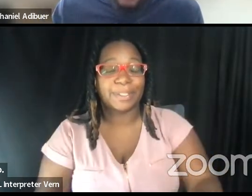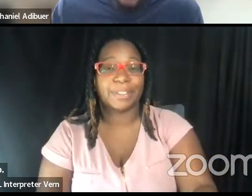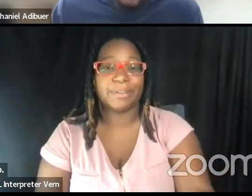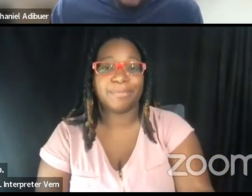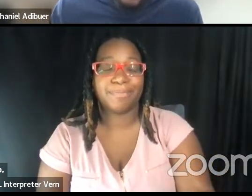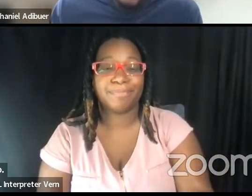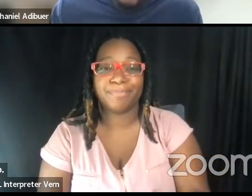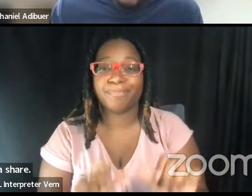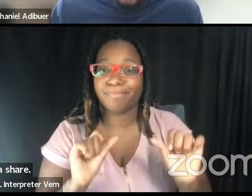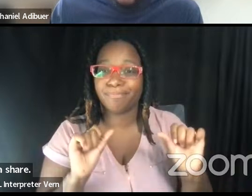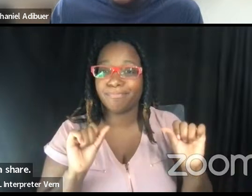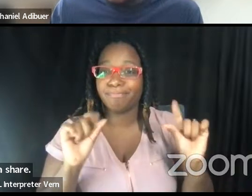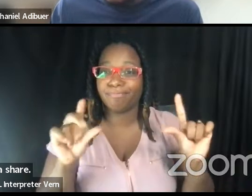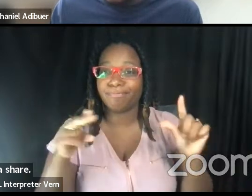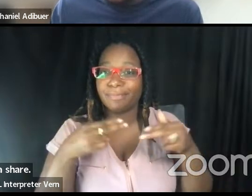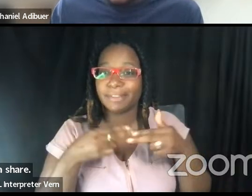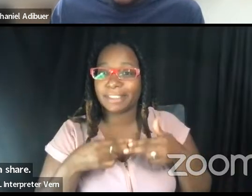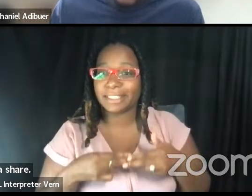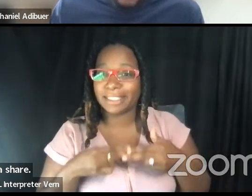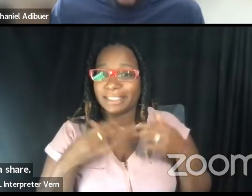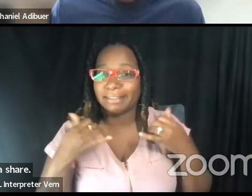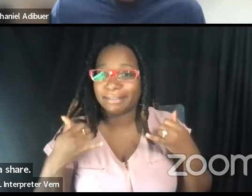my screen for